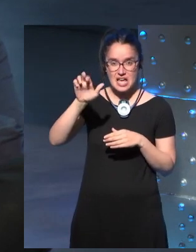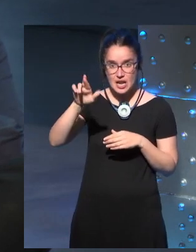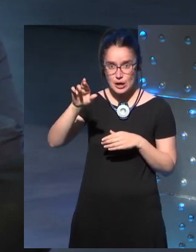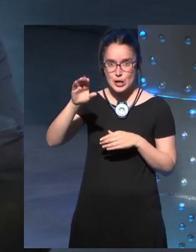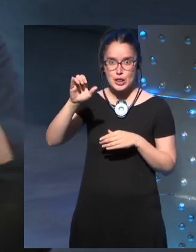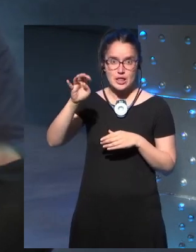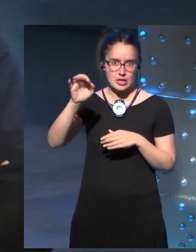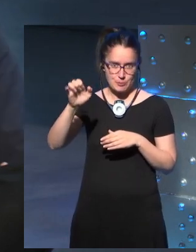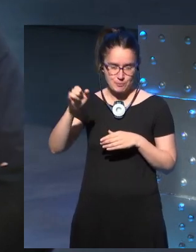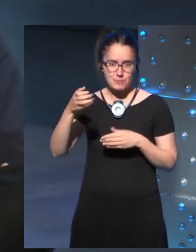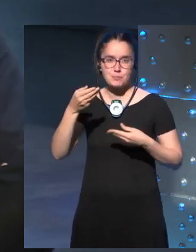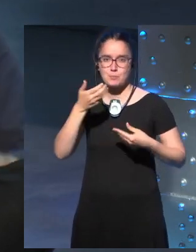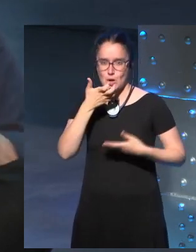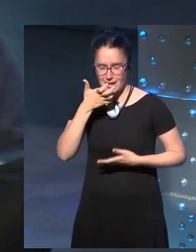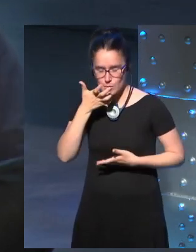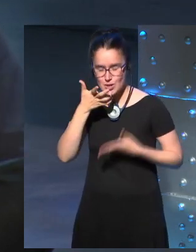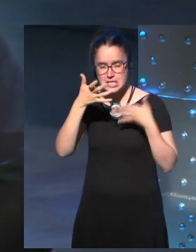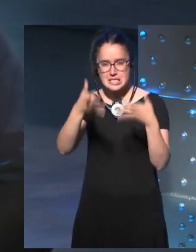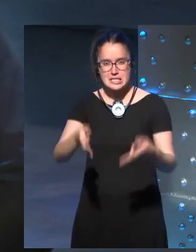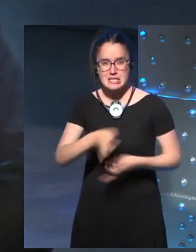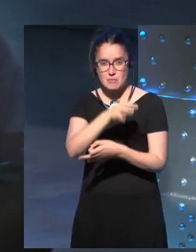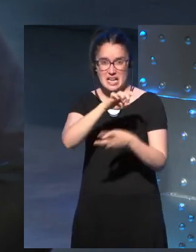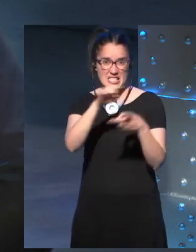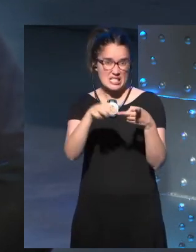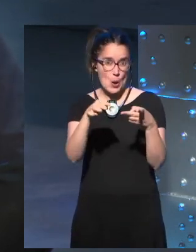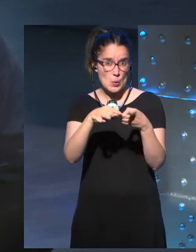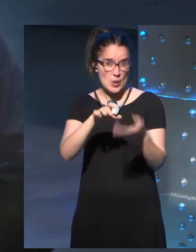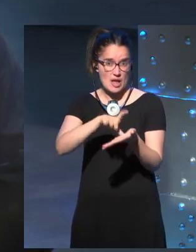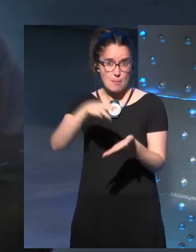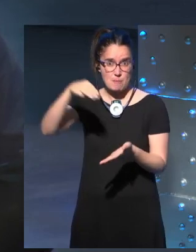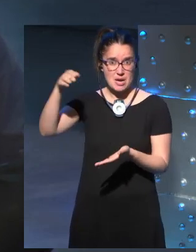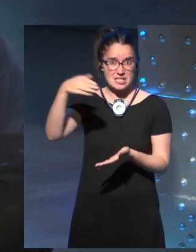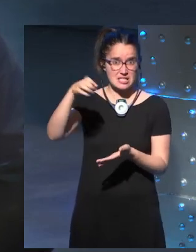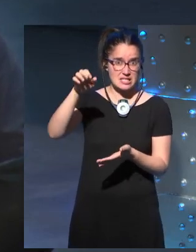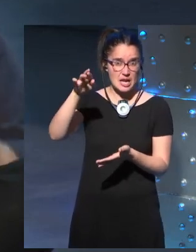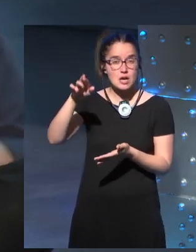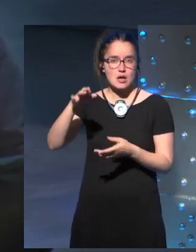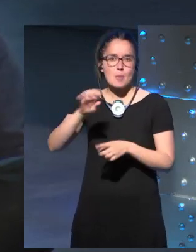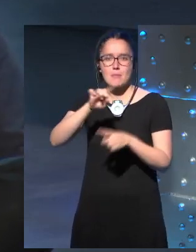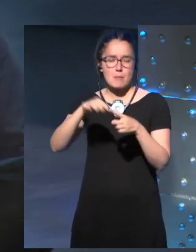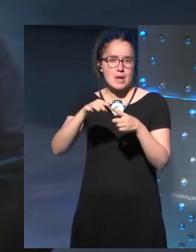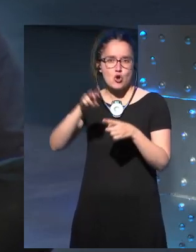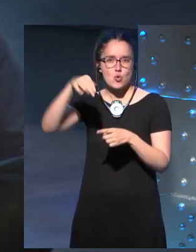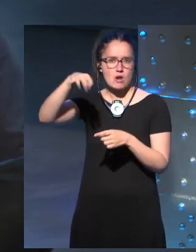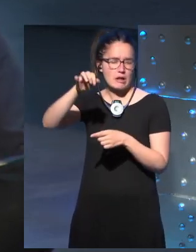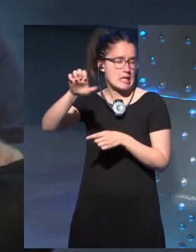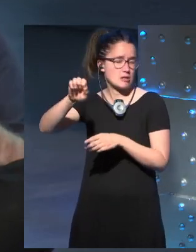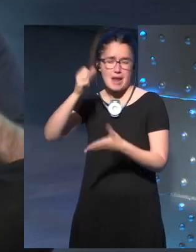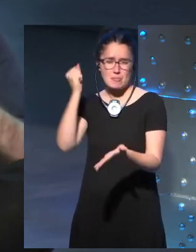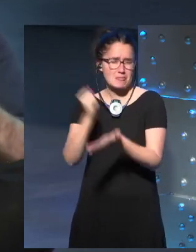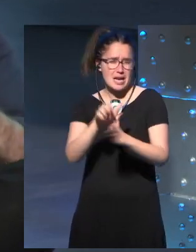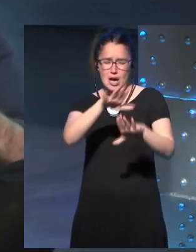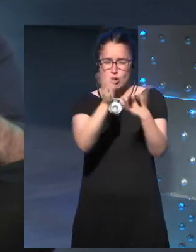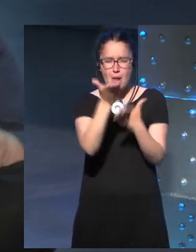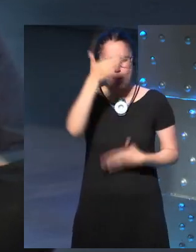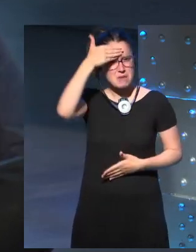Manchester City, always the second club in Manchester. Manchester United, the big global brand with a